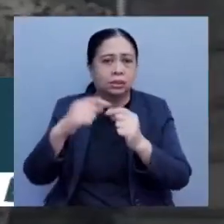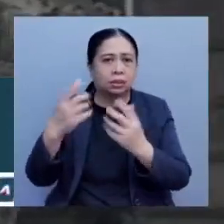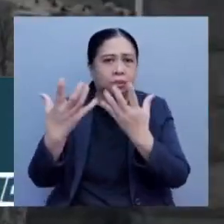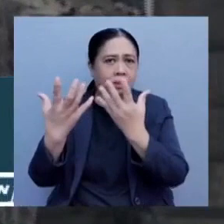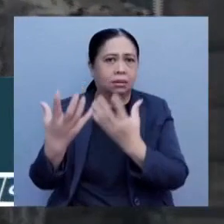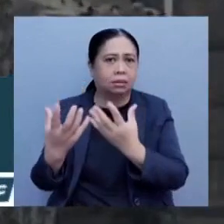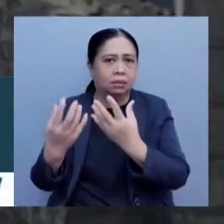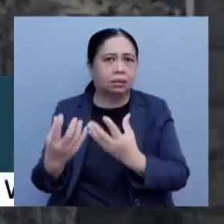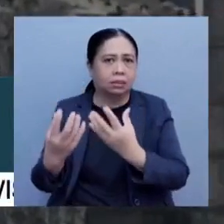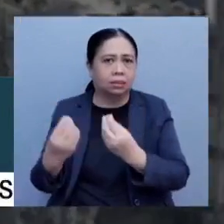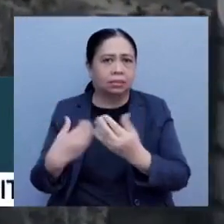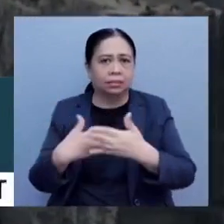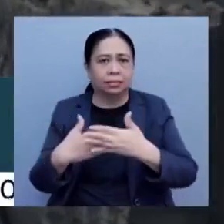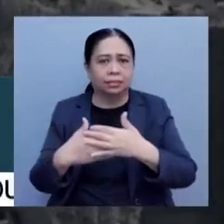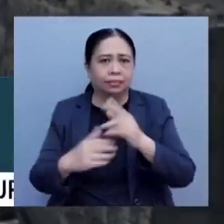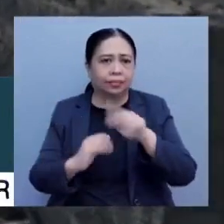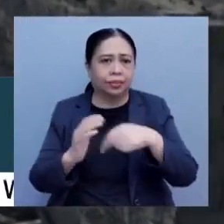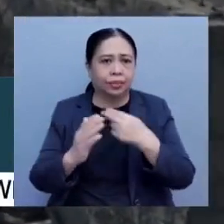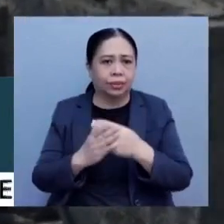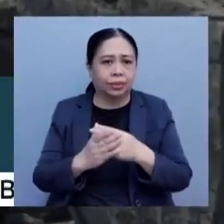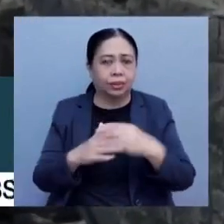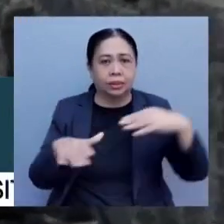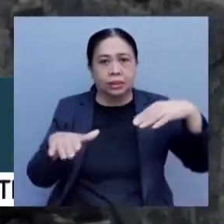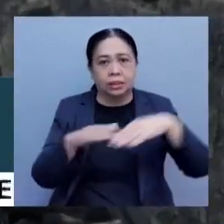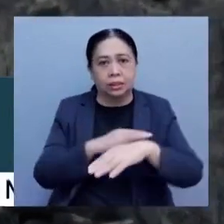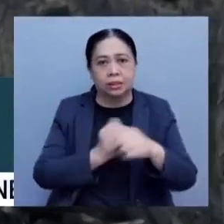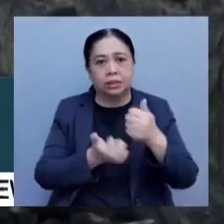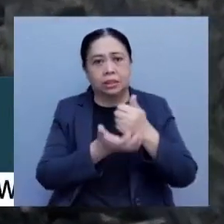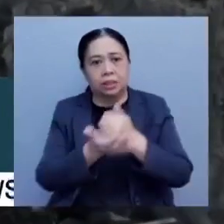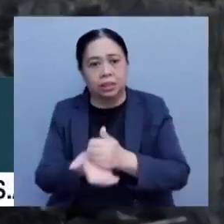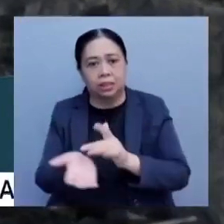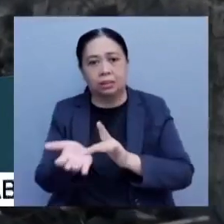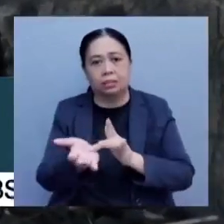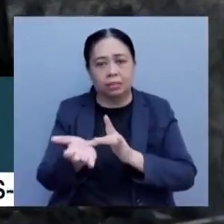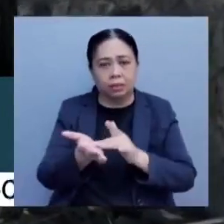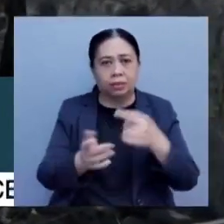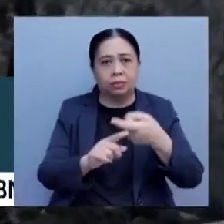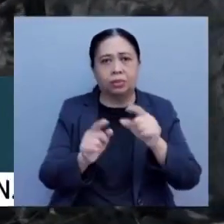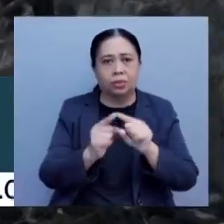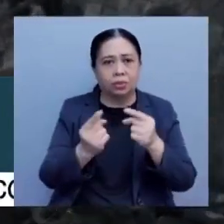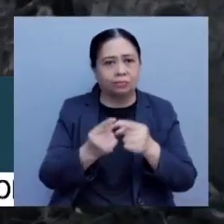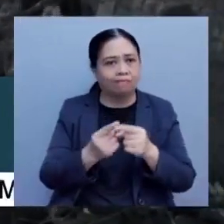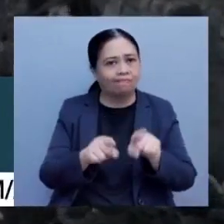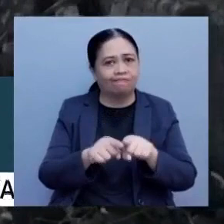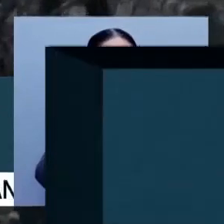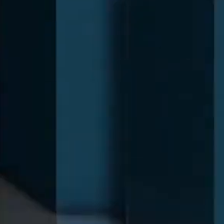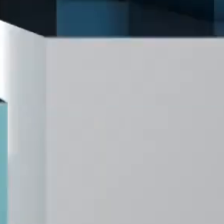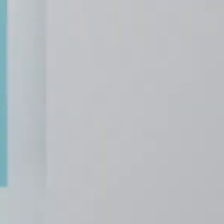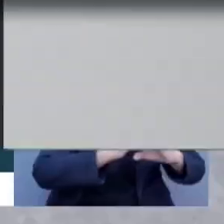matter of hours. The entry of aid and medicine from the group also blocked.